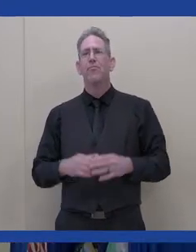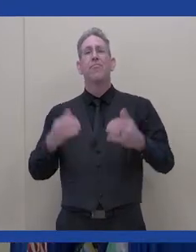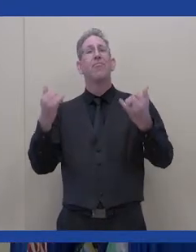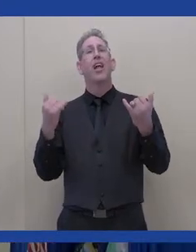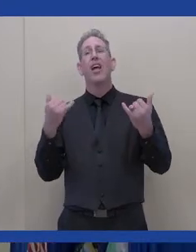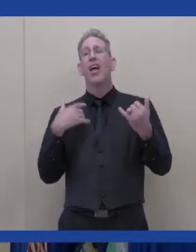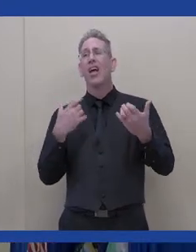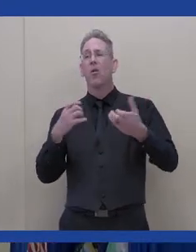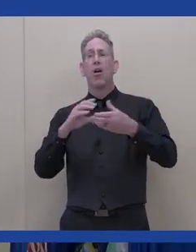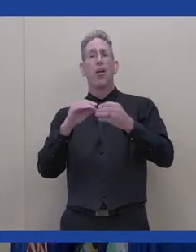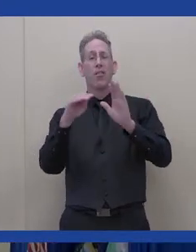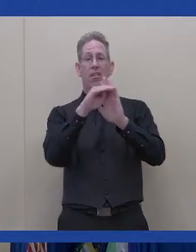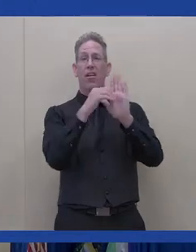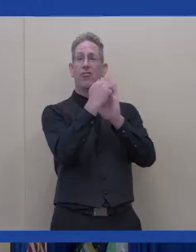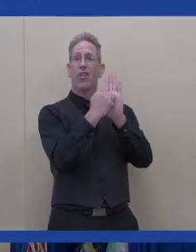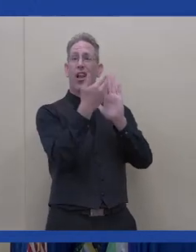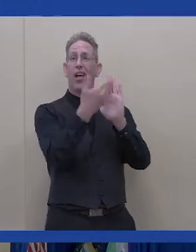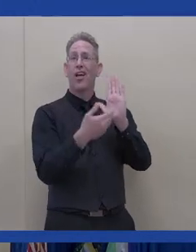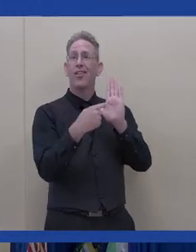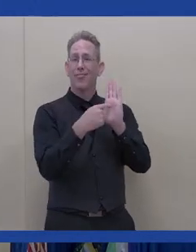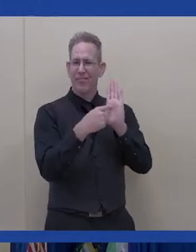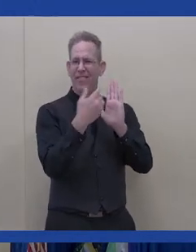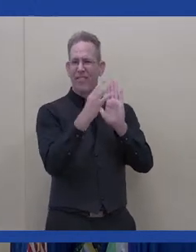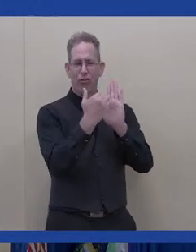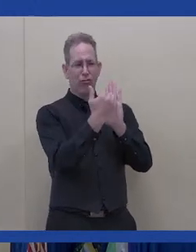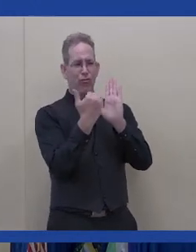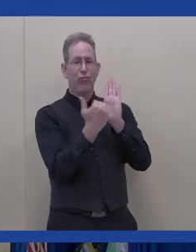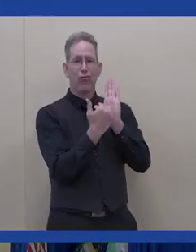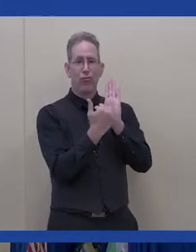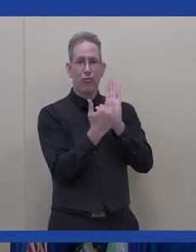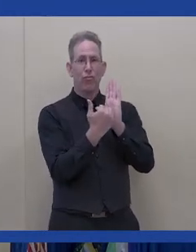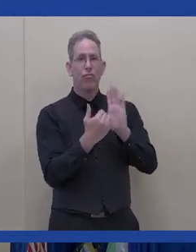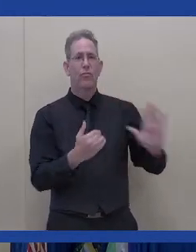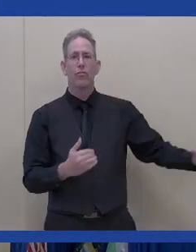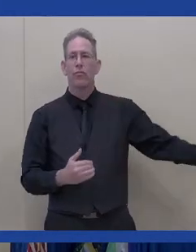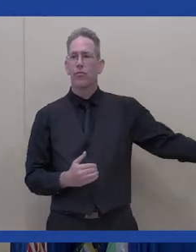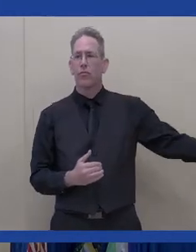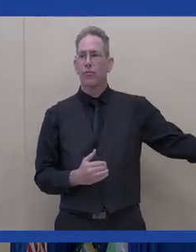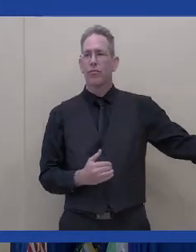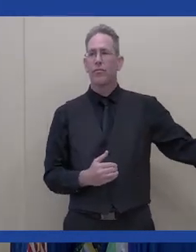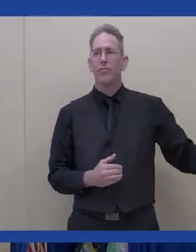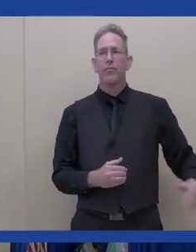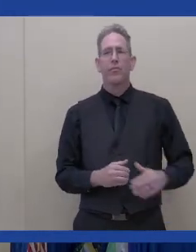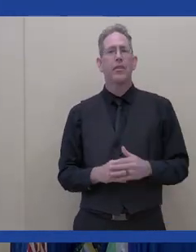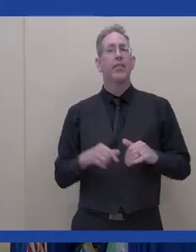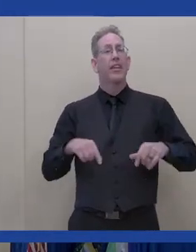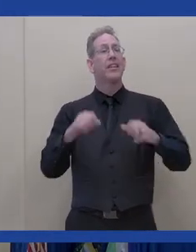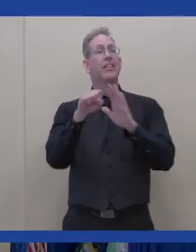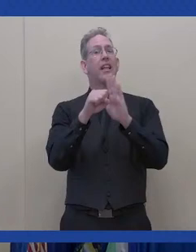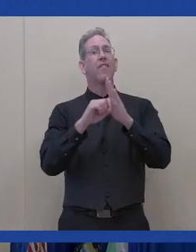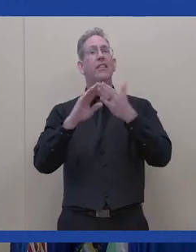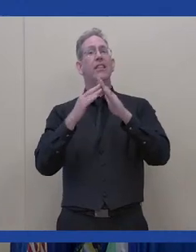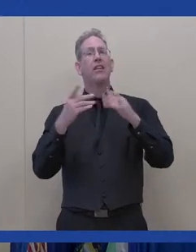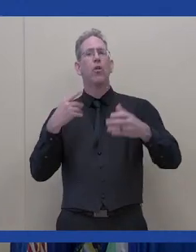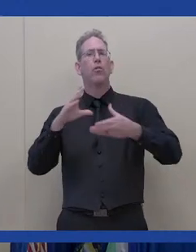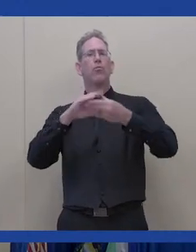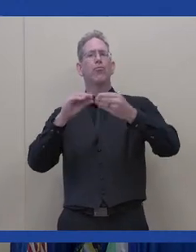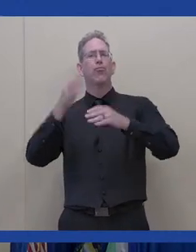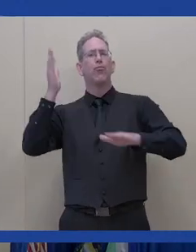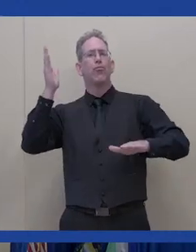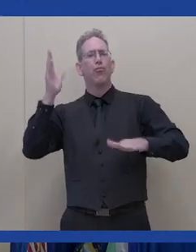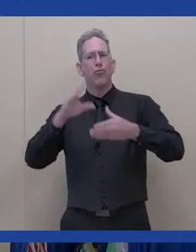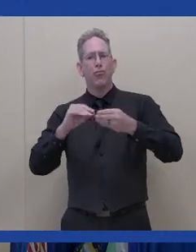next item on the agenda is the Mayor's State of the City Address. So I will turn it over to you, Mayor